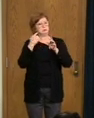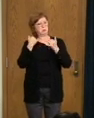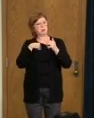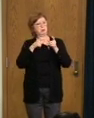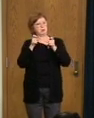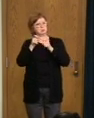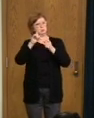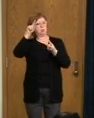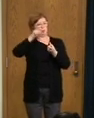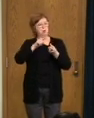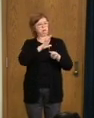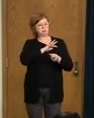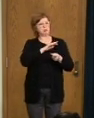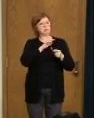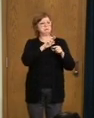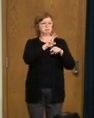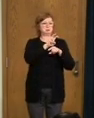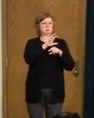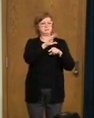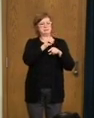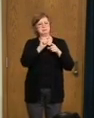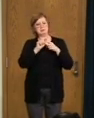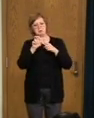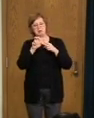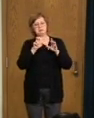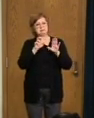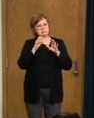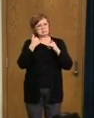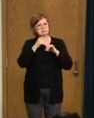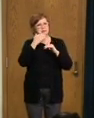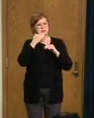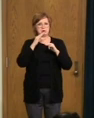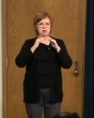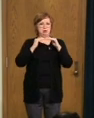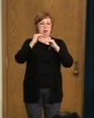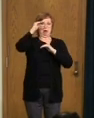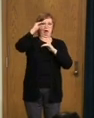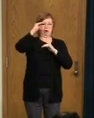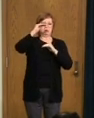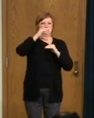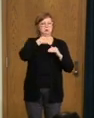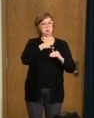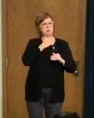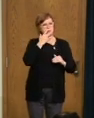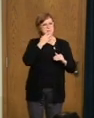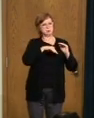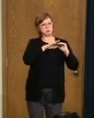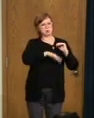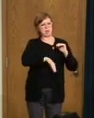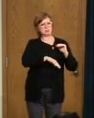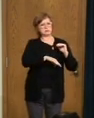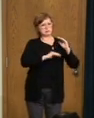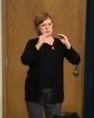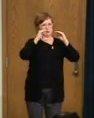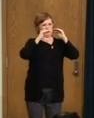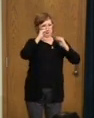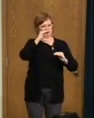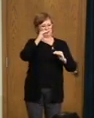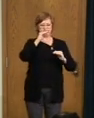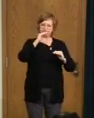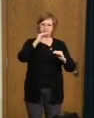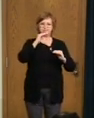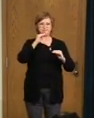also not going down as quickly as we would like to see them. So, the extension of the existing orders and some